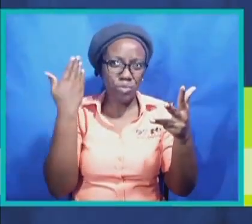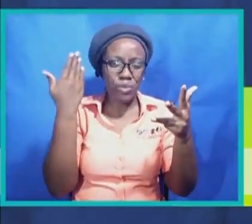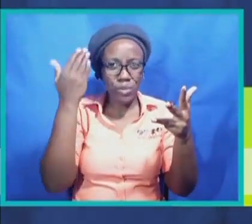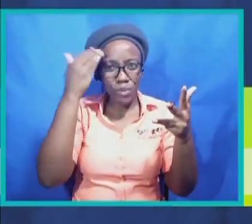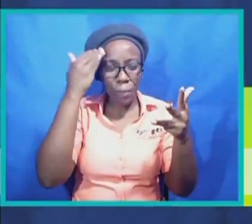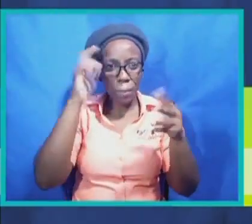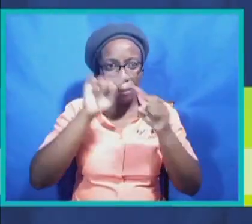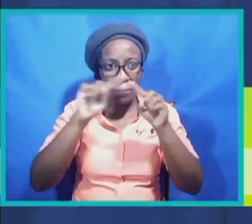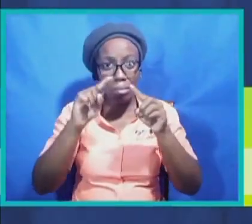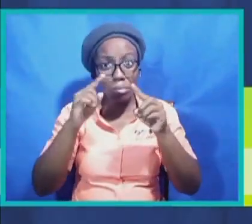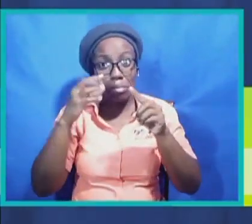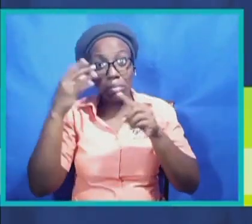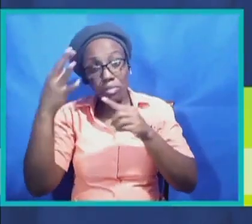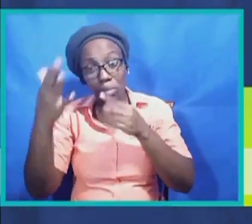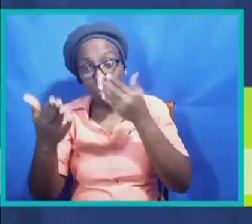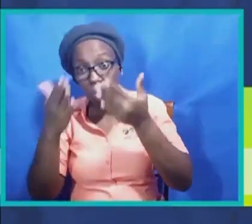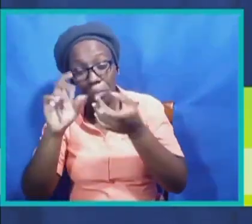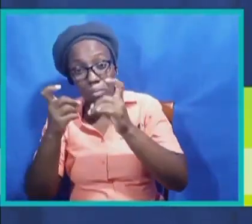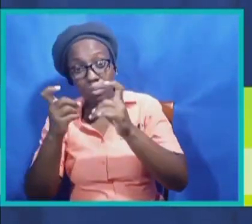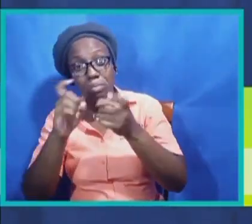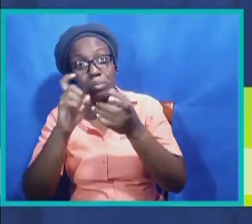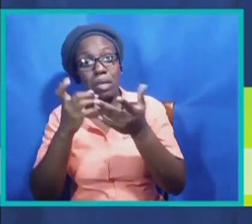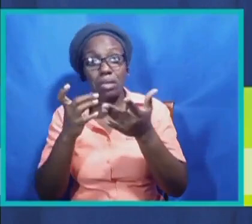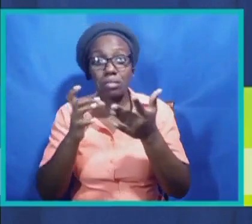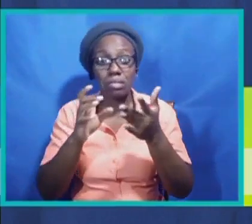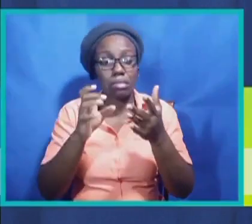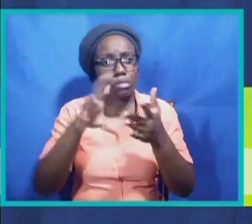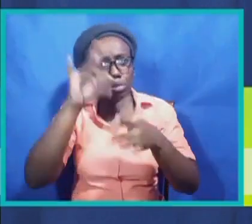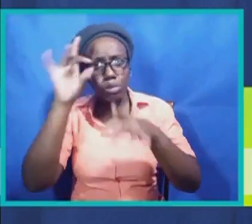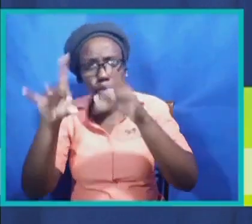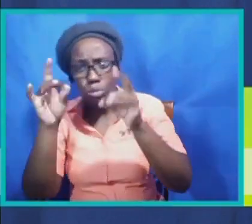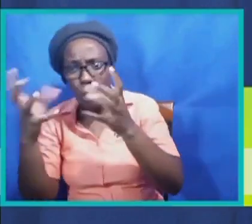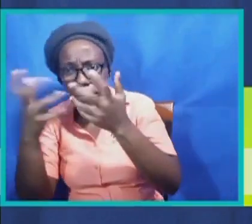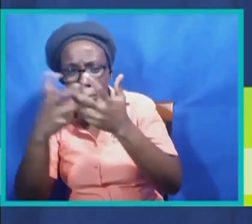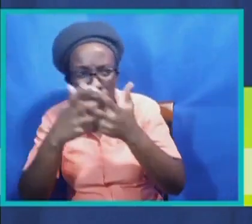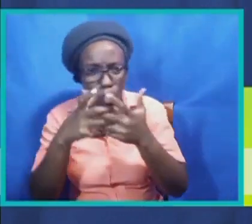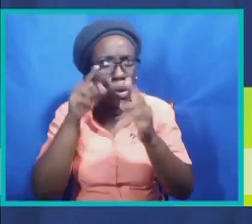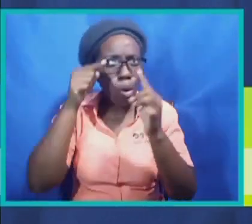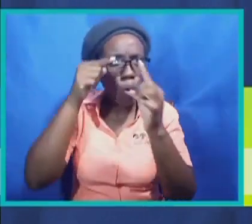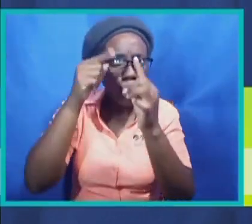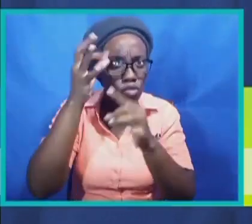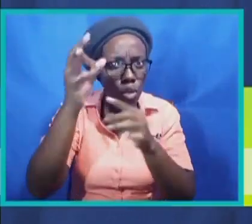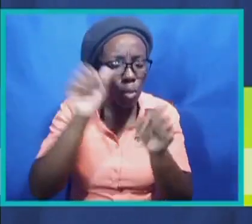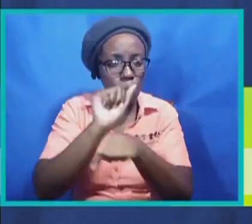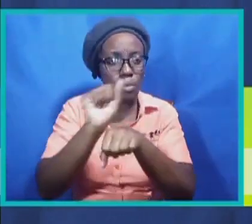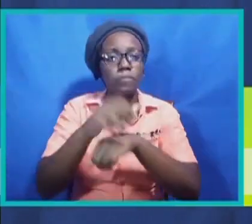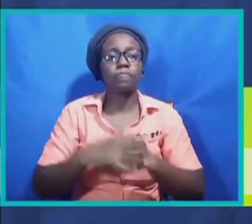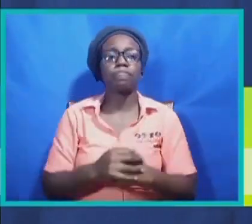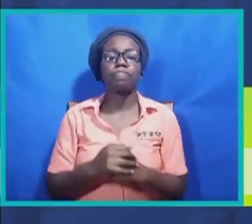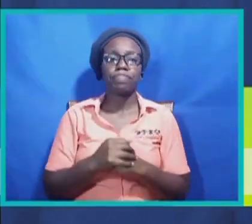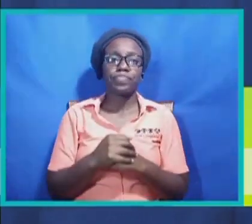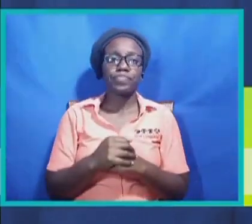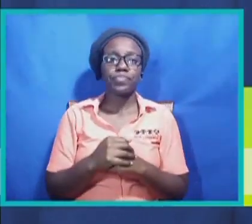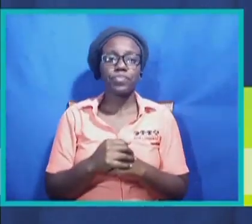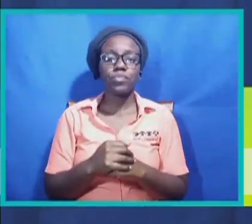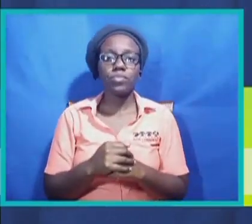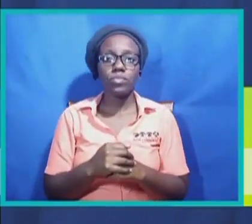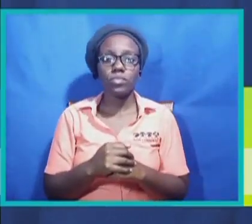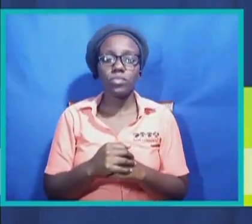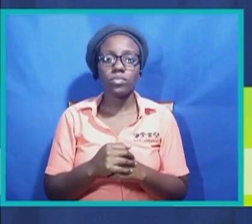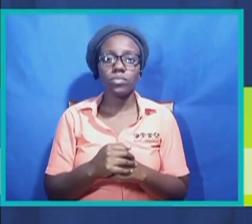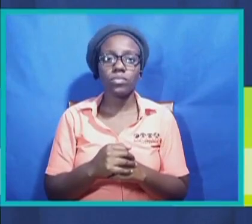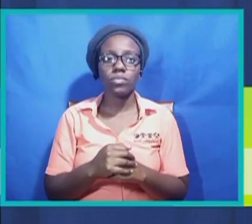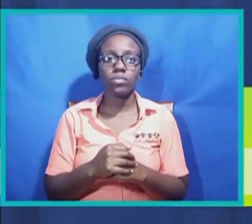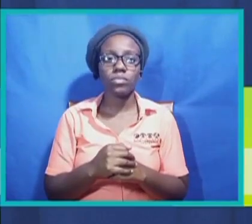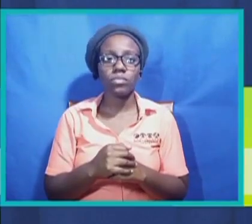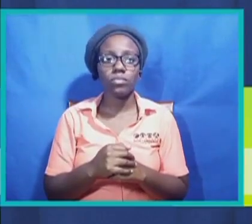terms of master or jack of all trades, master of none is often better than a master of one. So it's a slightly longer thing, and